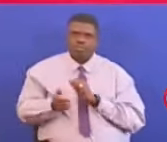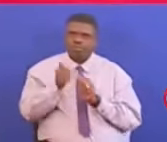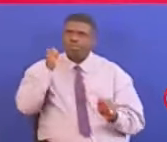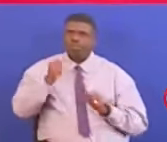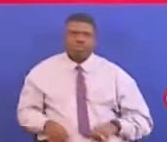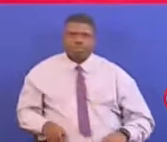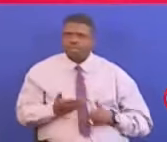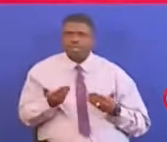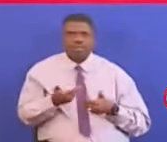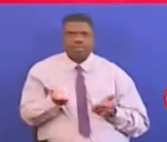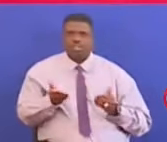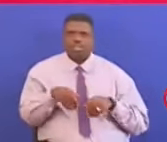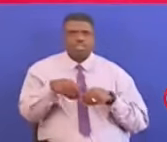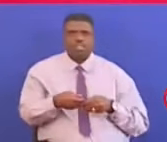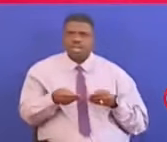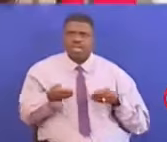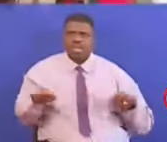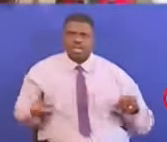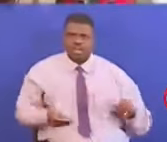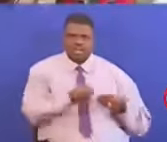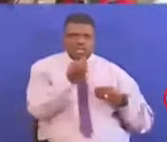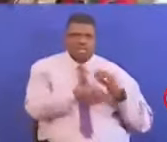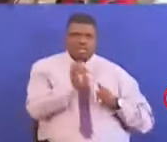we don't delay the performance. Thank you.